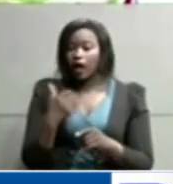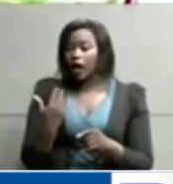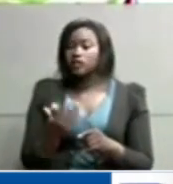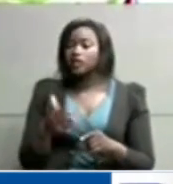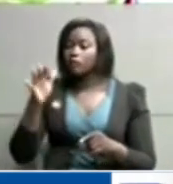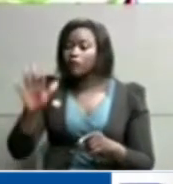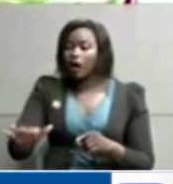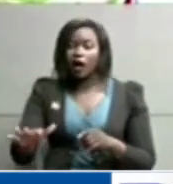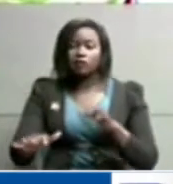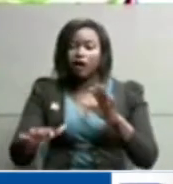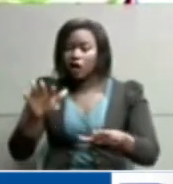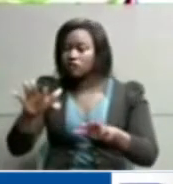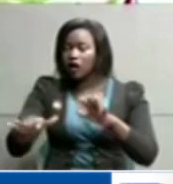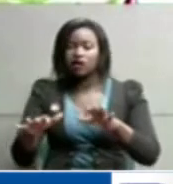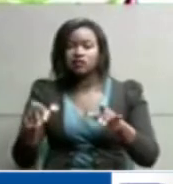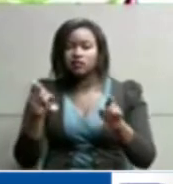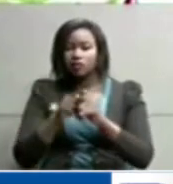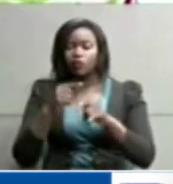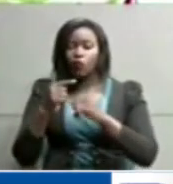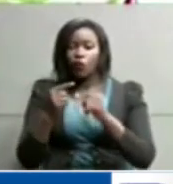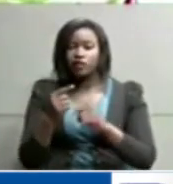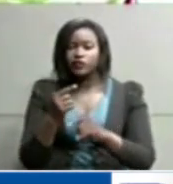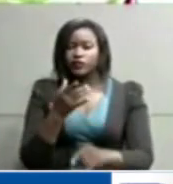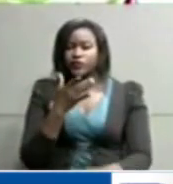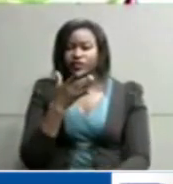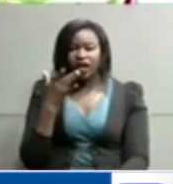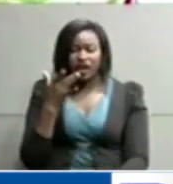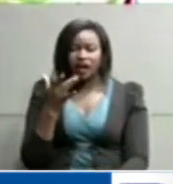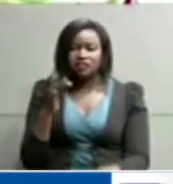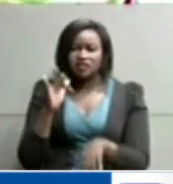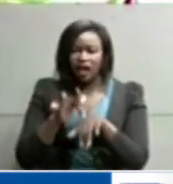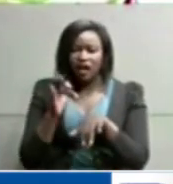ko niwe kwata mbitundu ebisatu